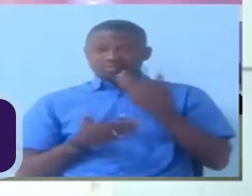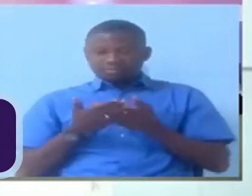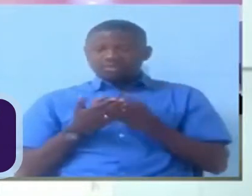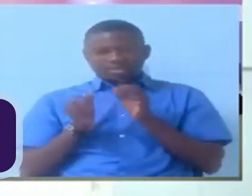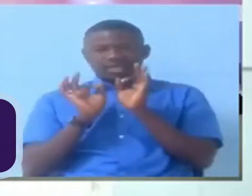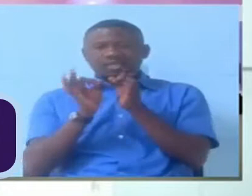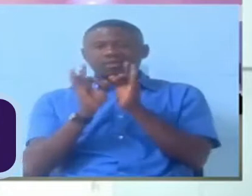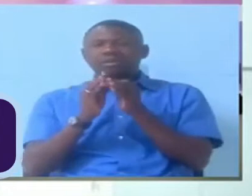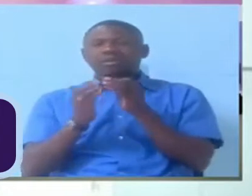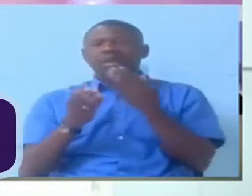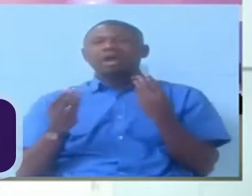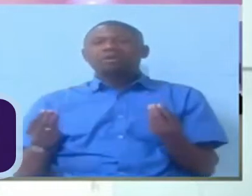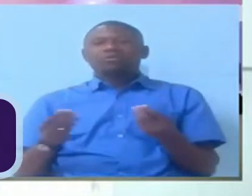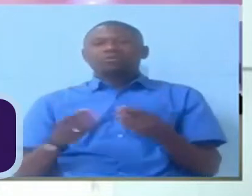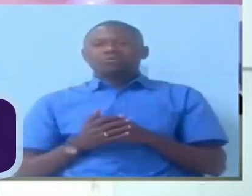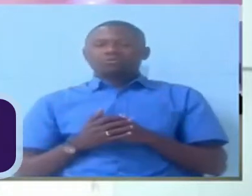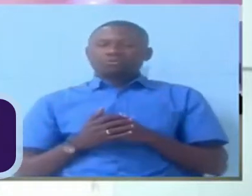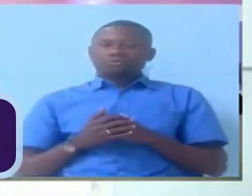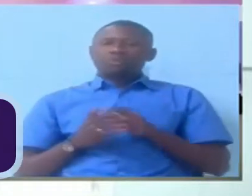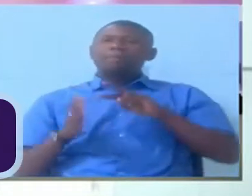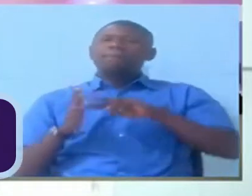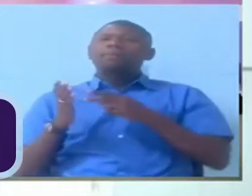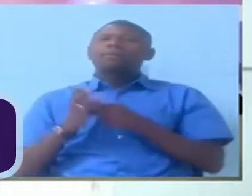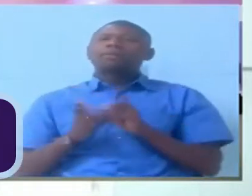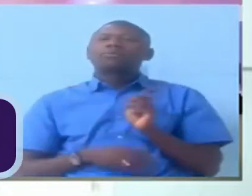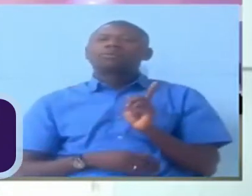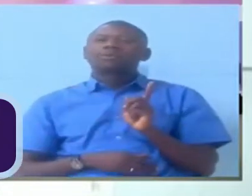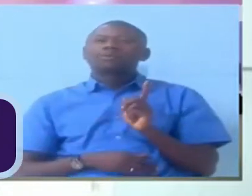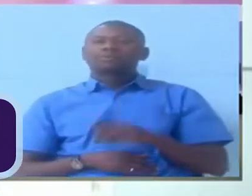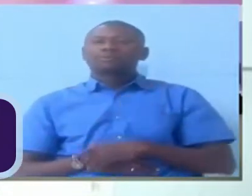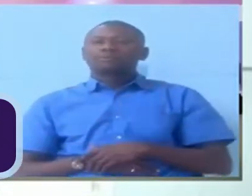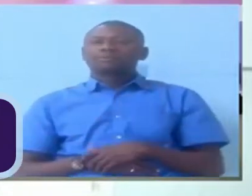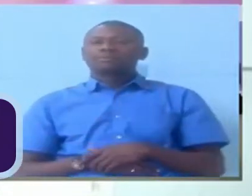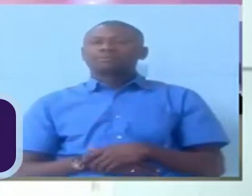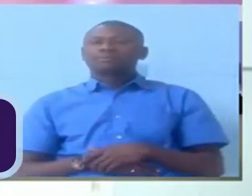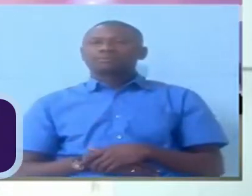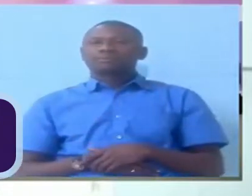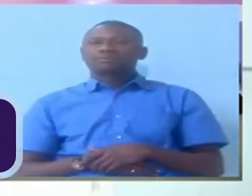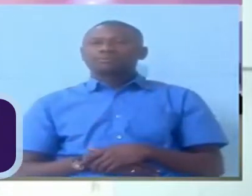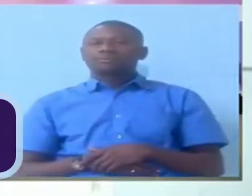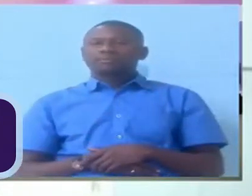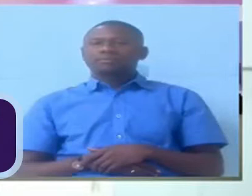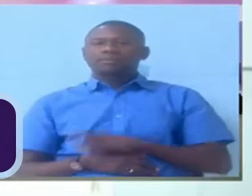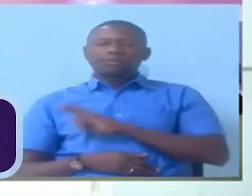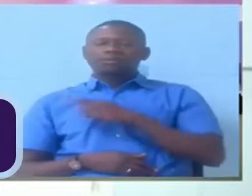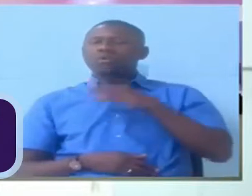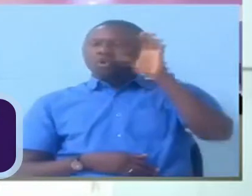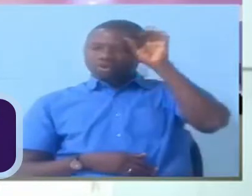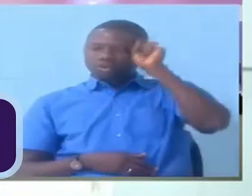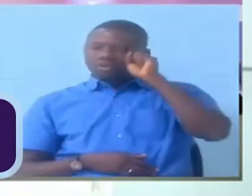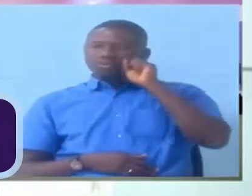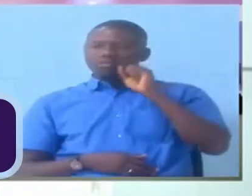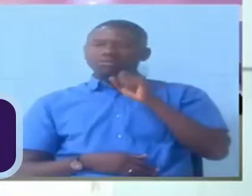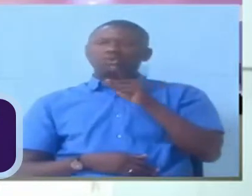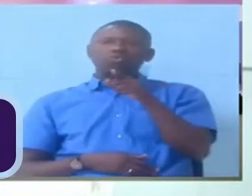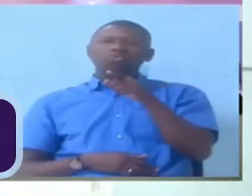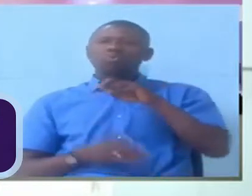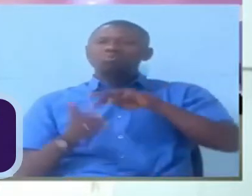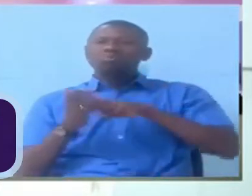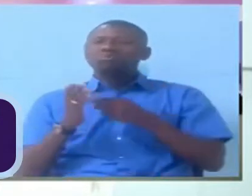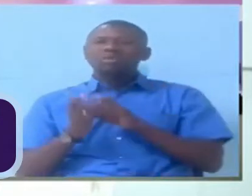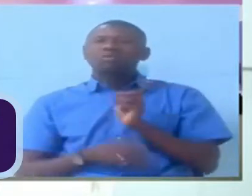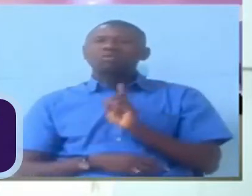lulu ko nyato. You did private O levels. Inatana karando ke